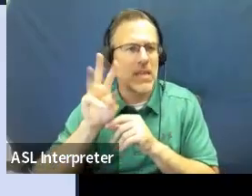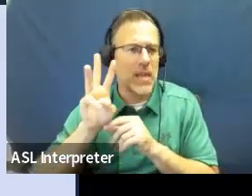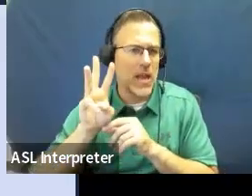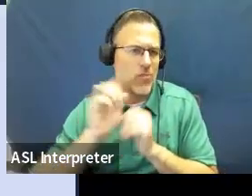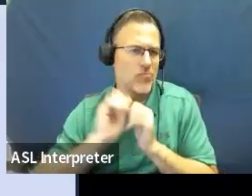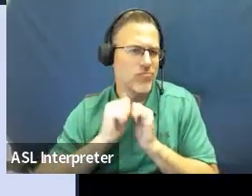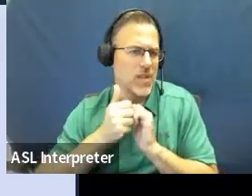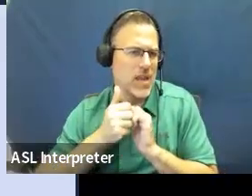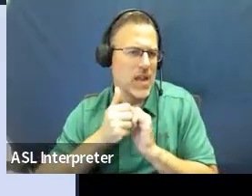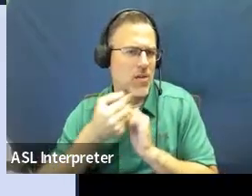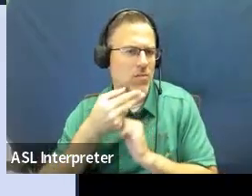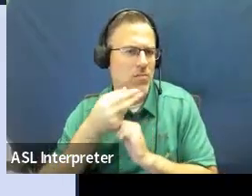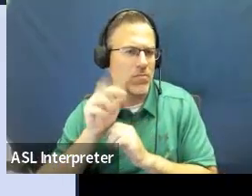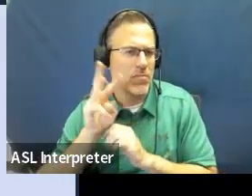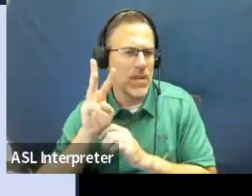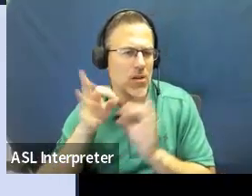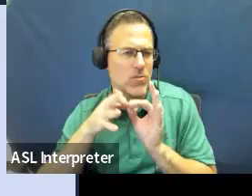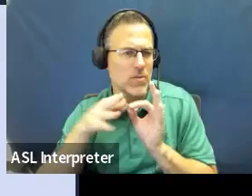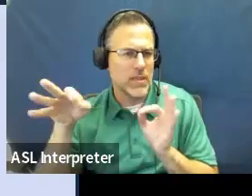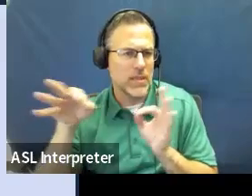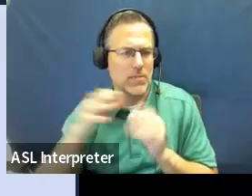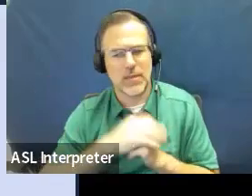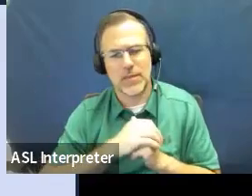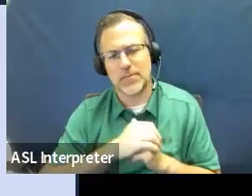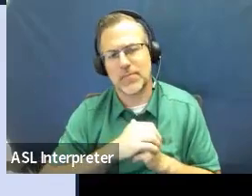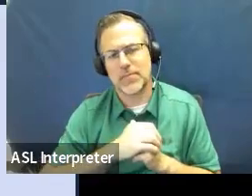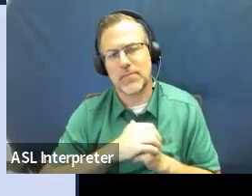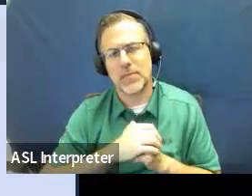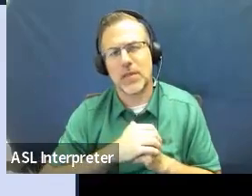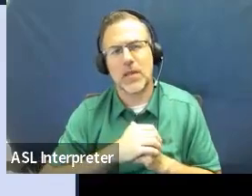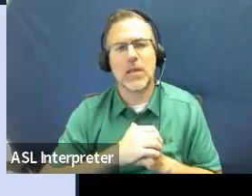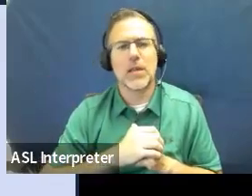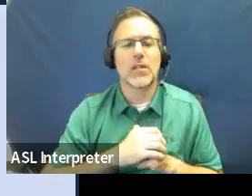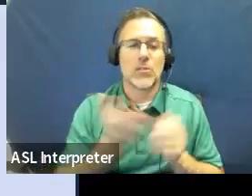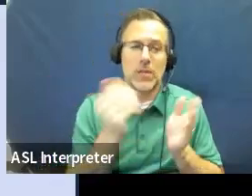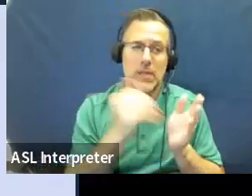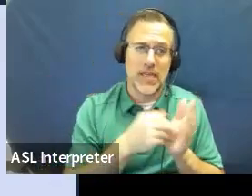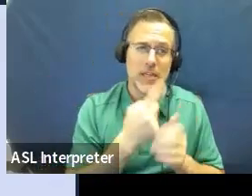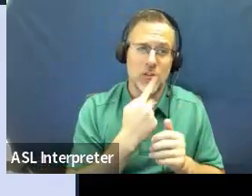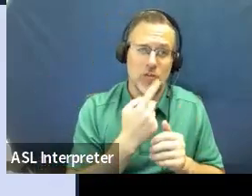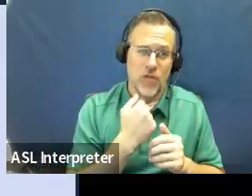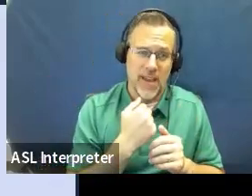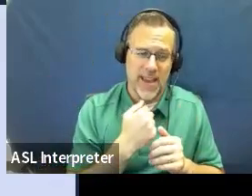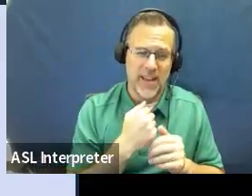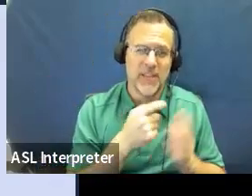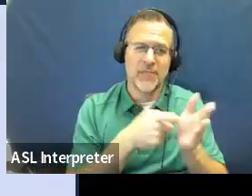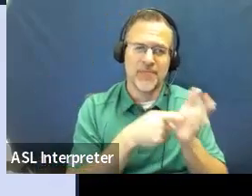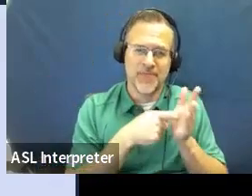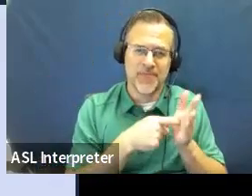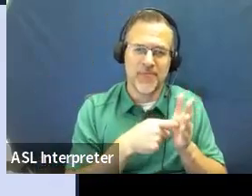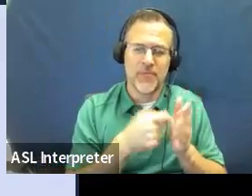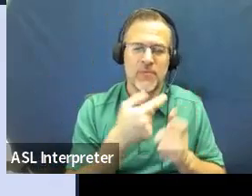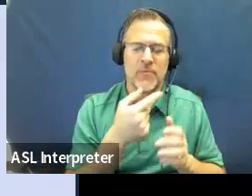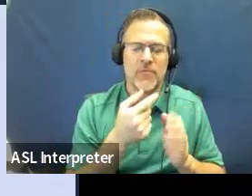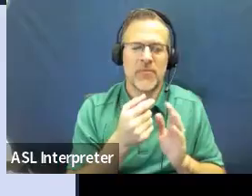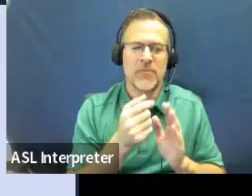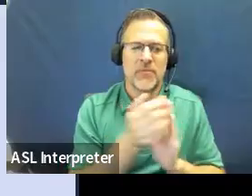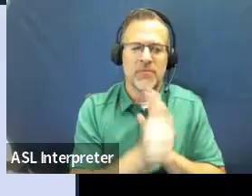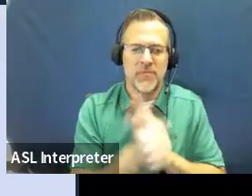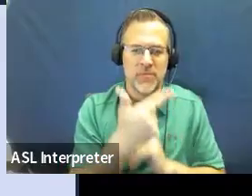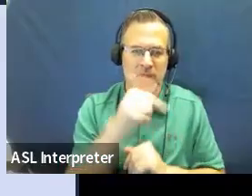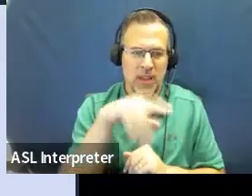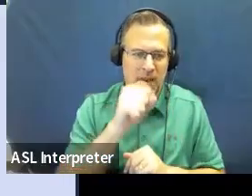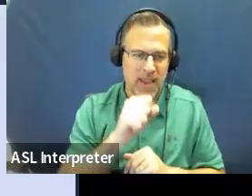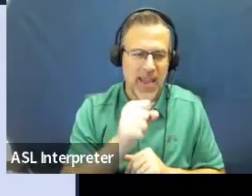looking in this section of the IEP. So we look for the skill gaps being listed. We look for